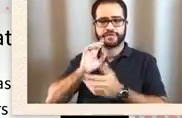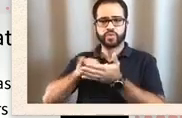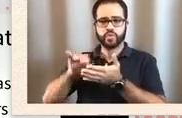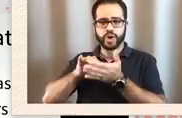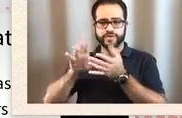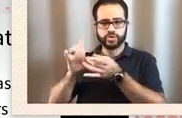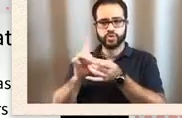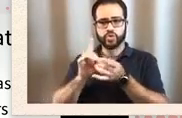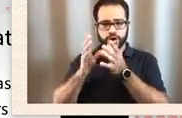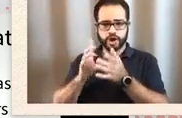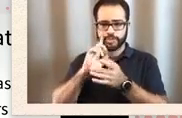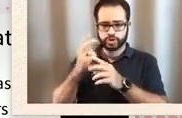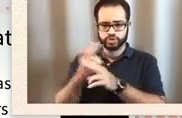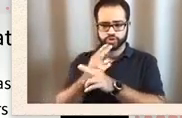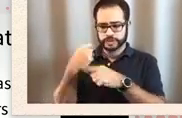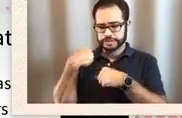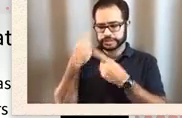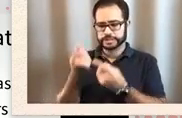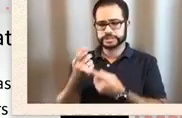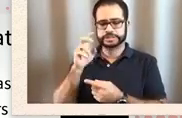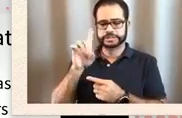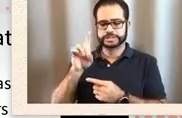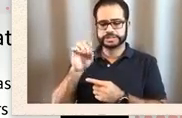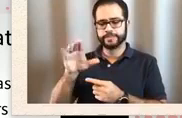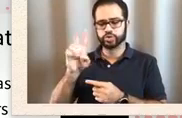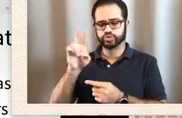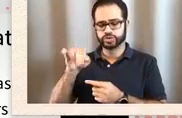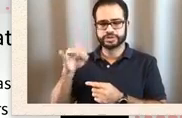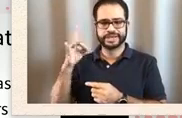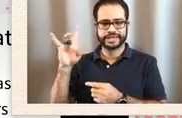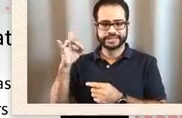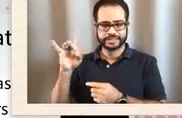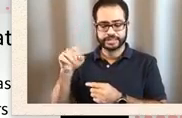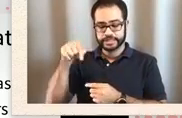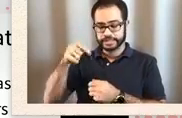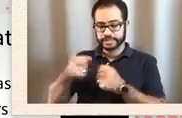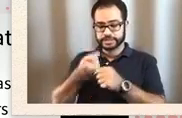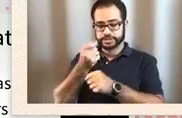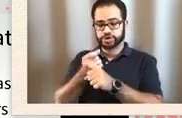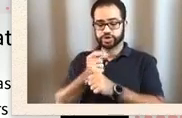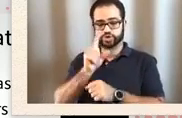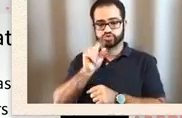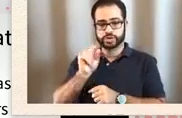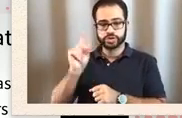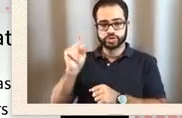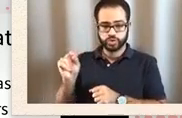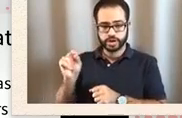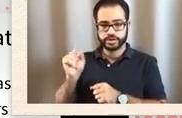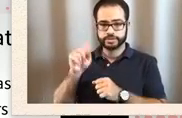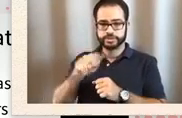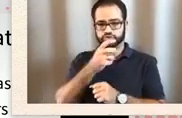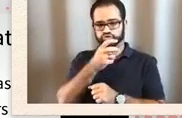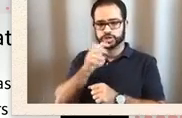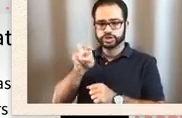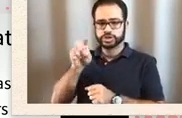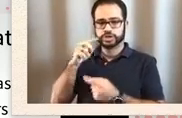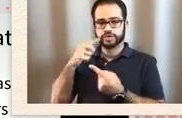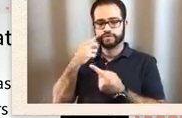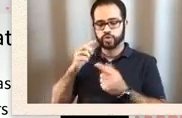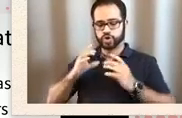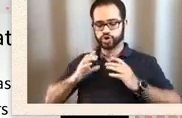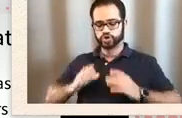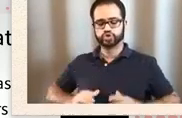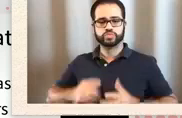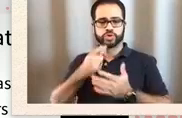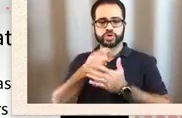since December 2018. This year, 2020, marks the transition of consumer cost plans from